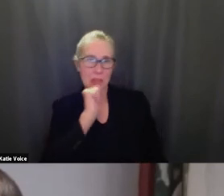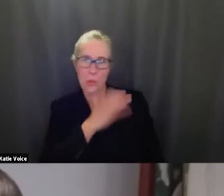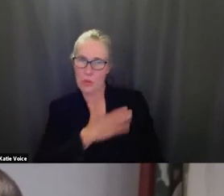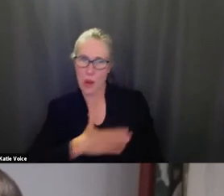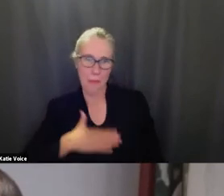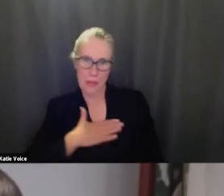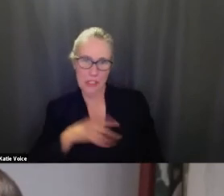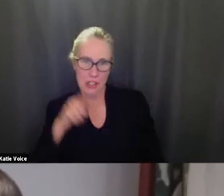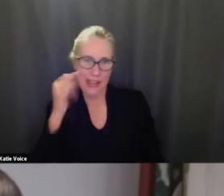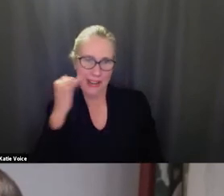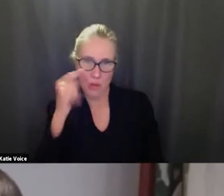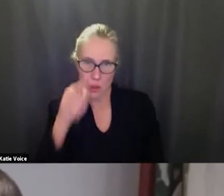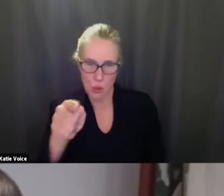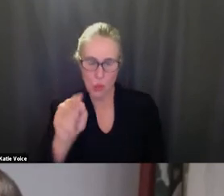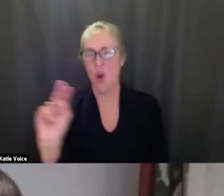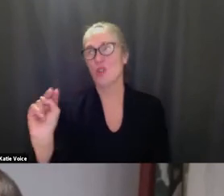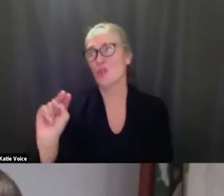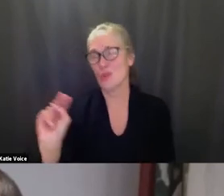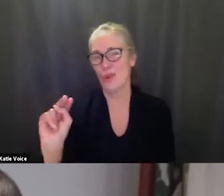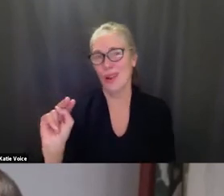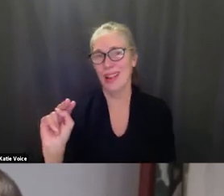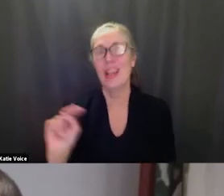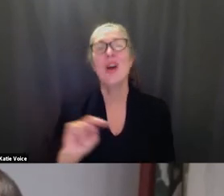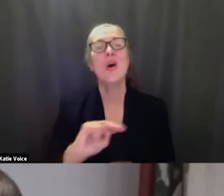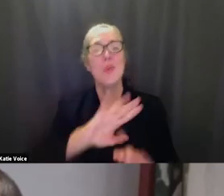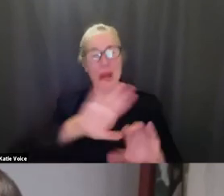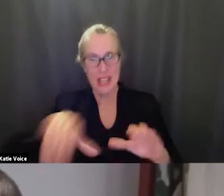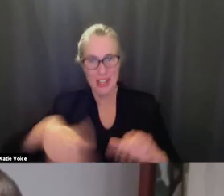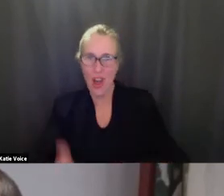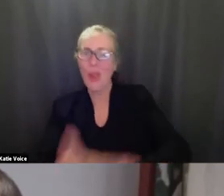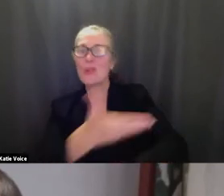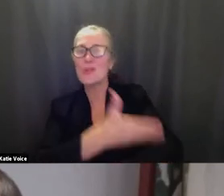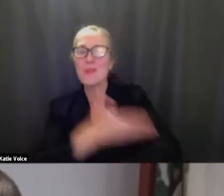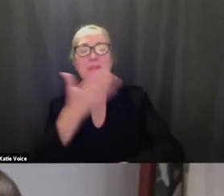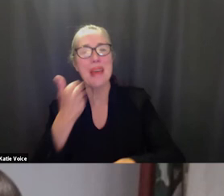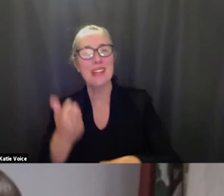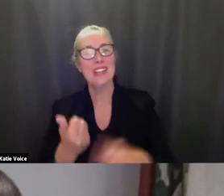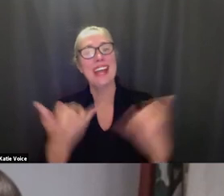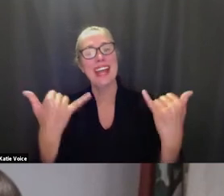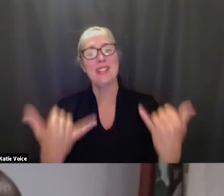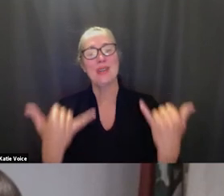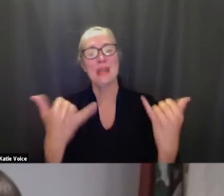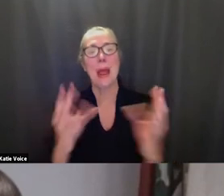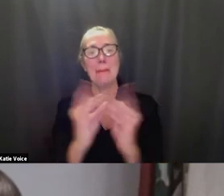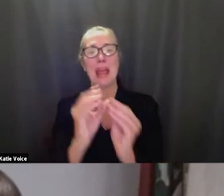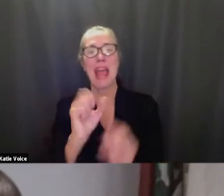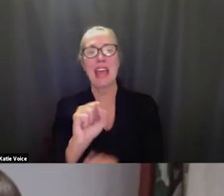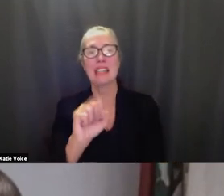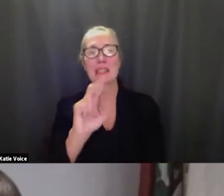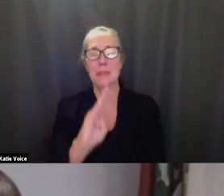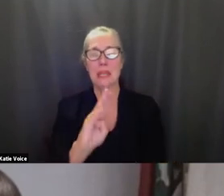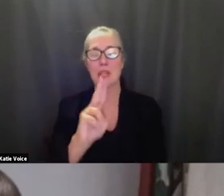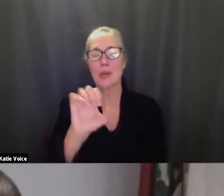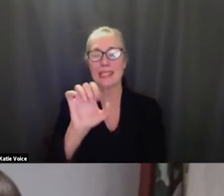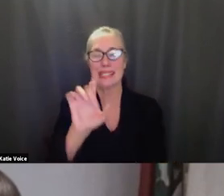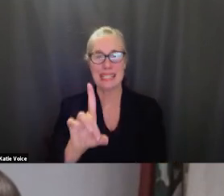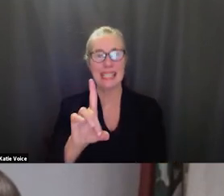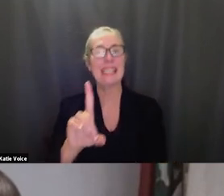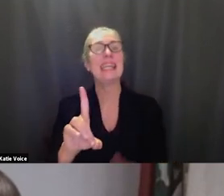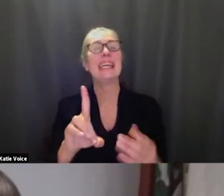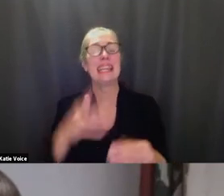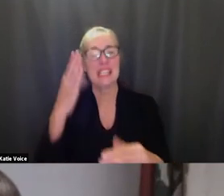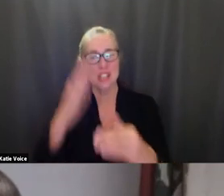your neutrality we can all do better and with that tonight's meeting of the sbusd school board is